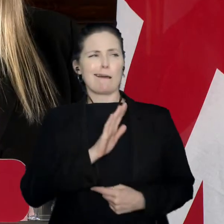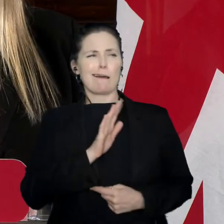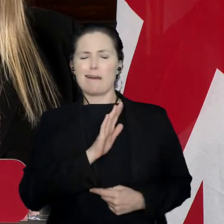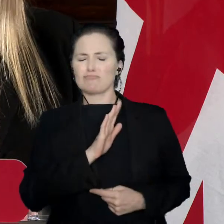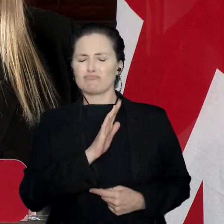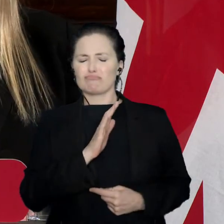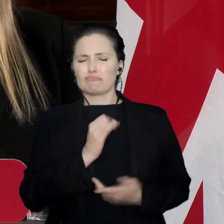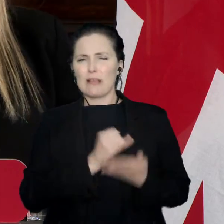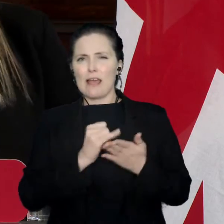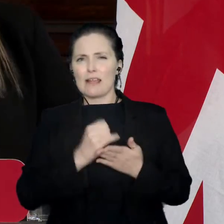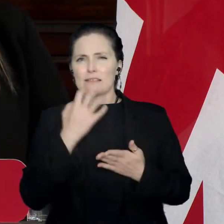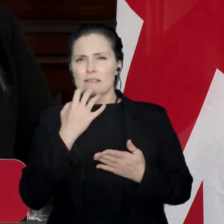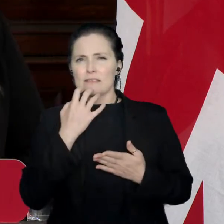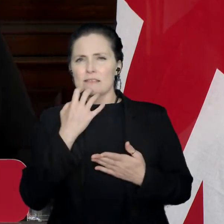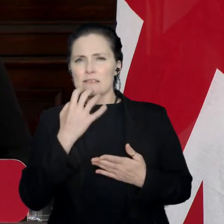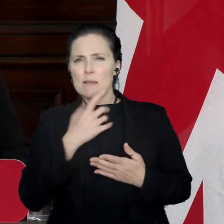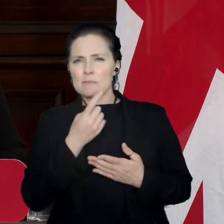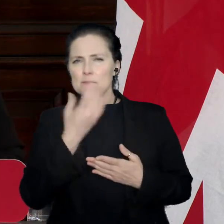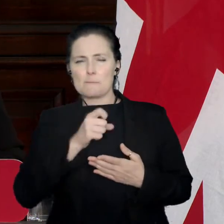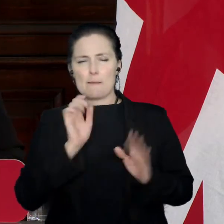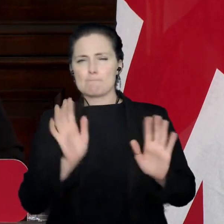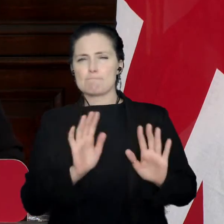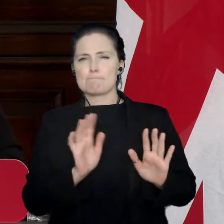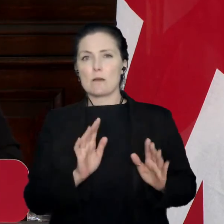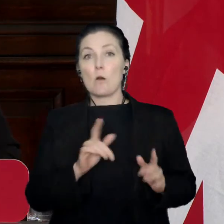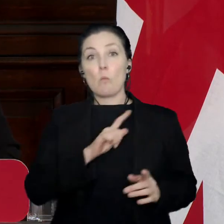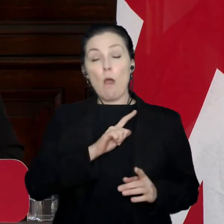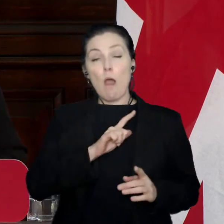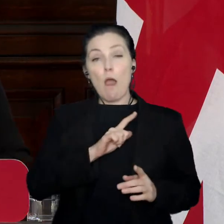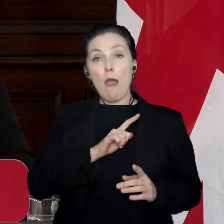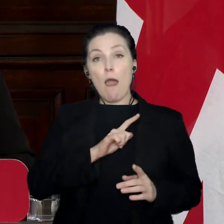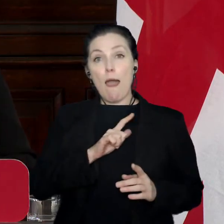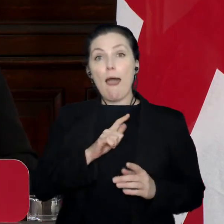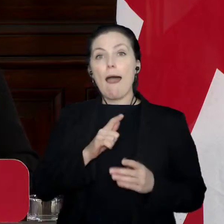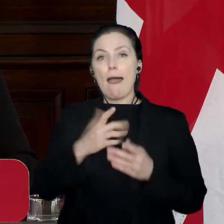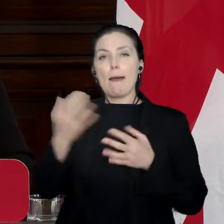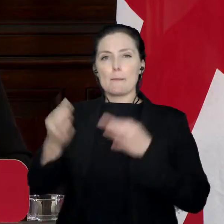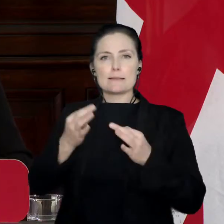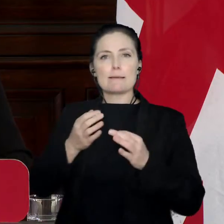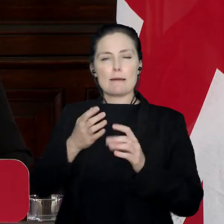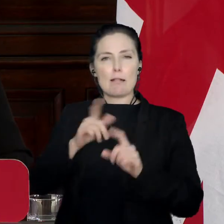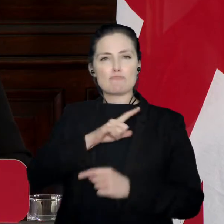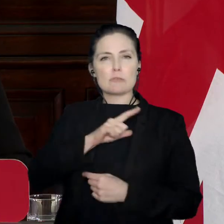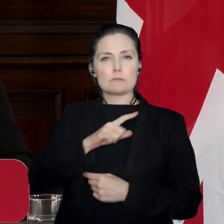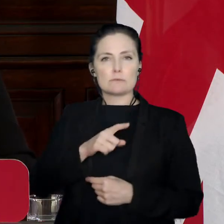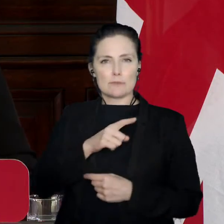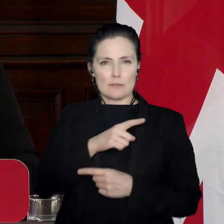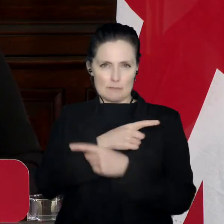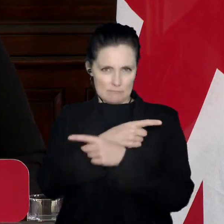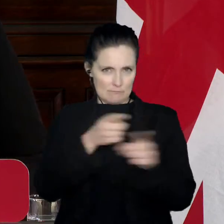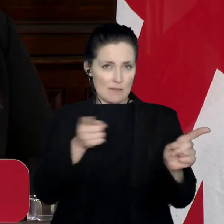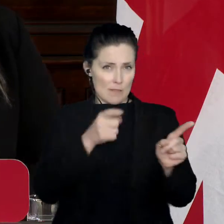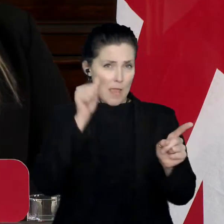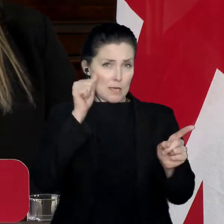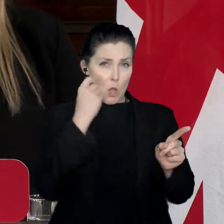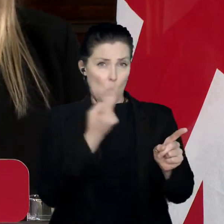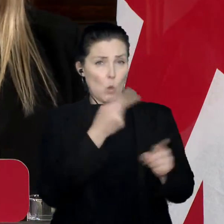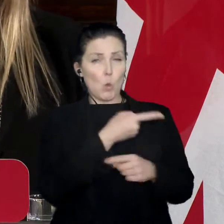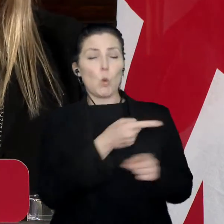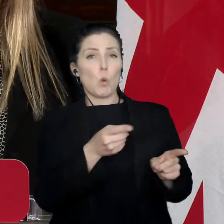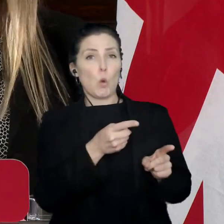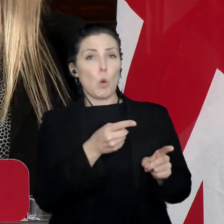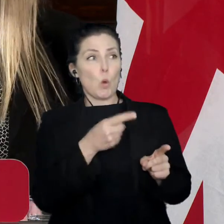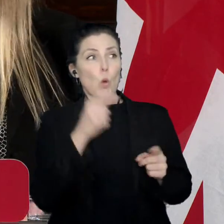of political expediency. They know who they are, and we will not forget them in a